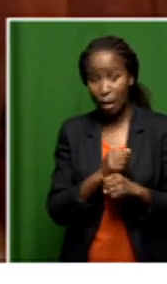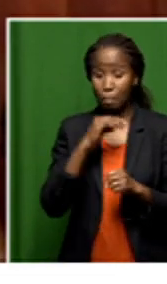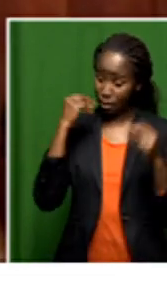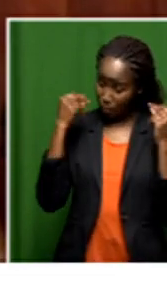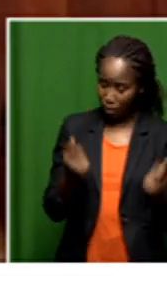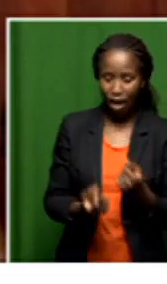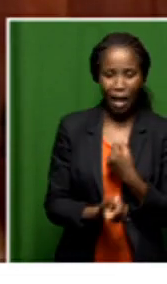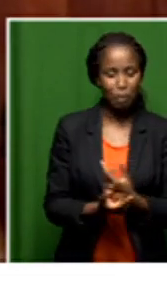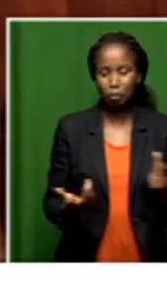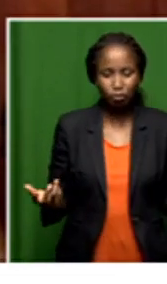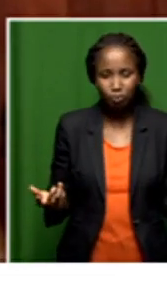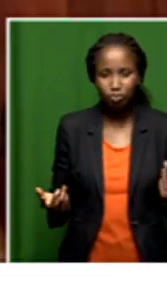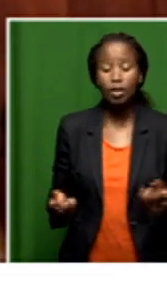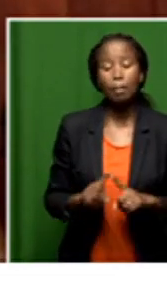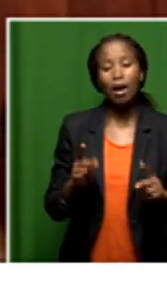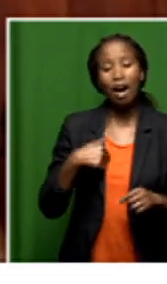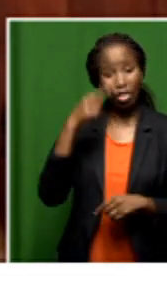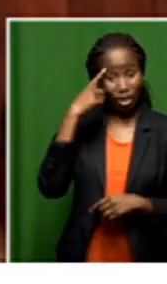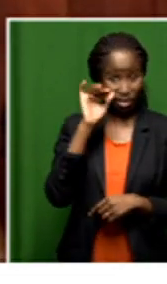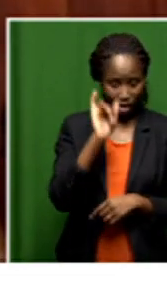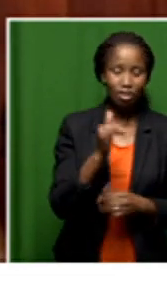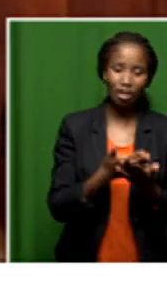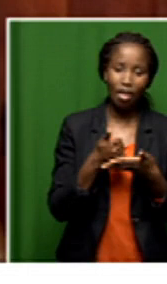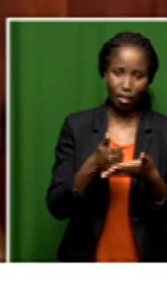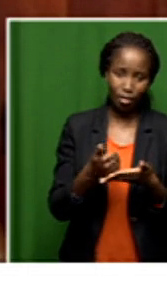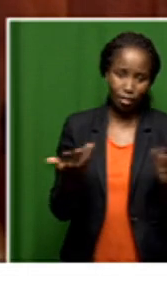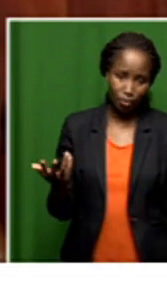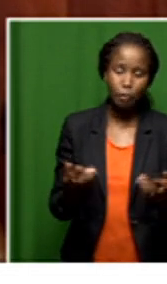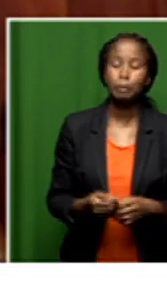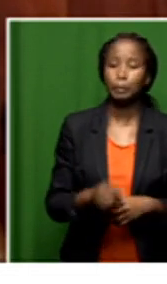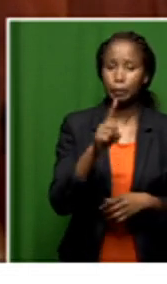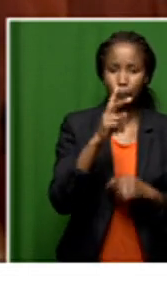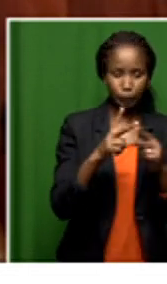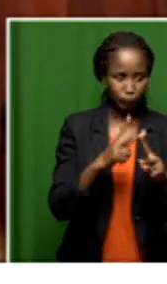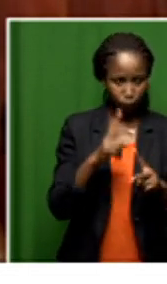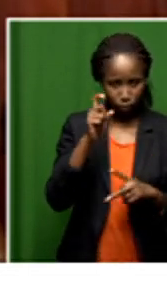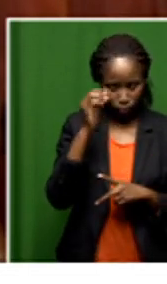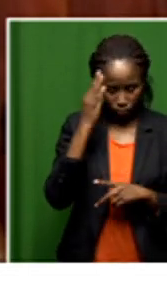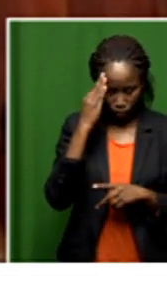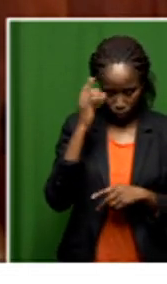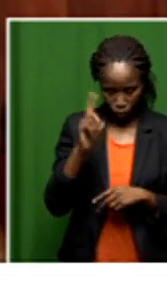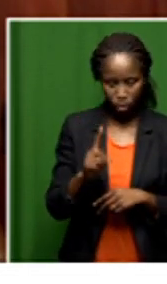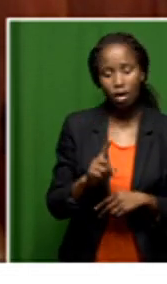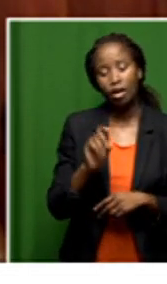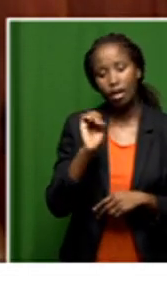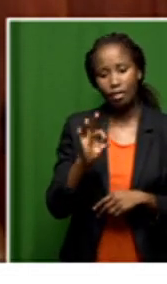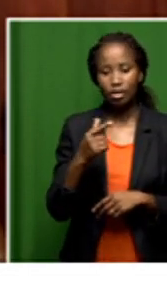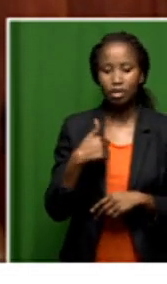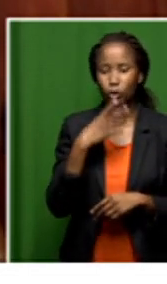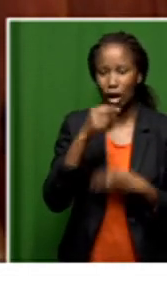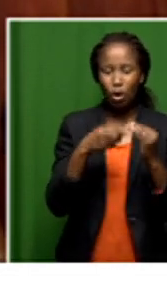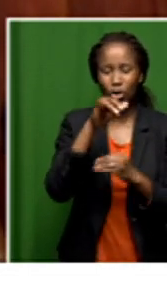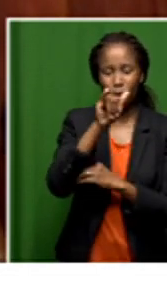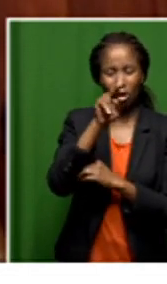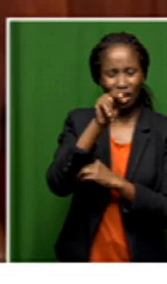now. And I think that might help. And also just know that, if you've got a good spread, I talk about index investing